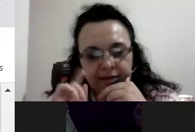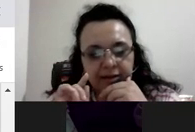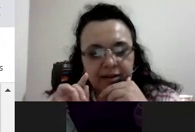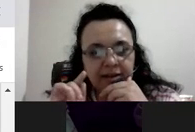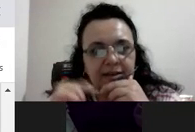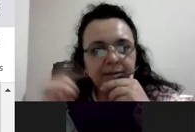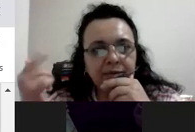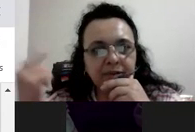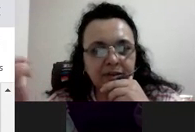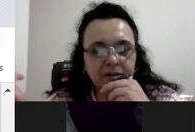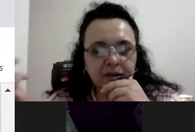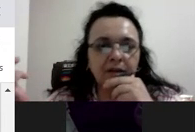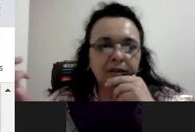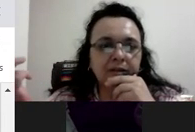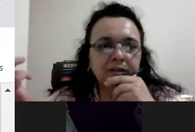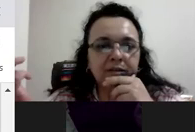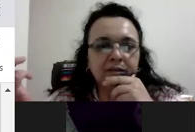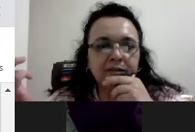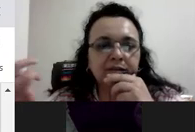but it's a positive thought.